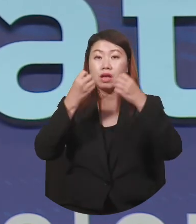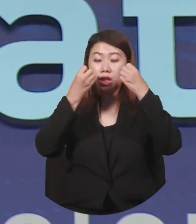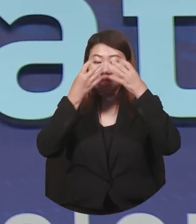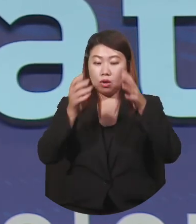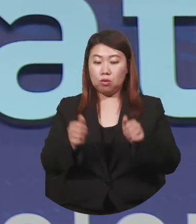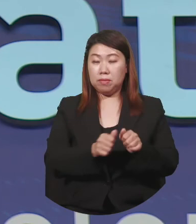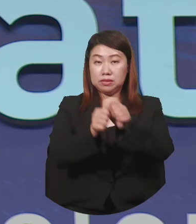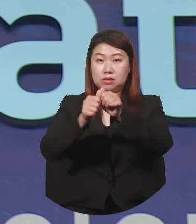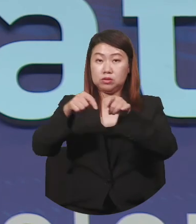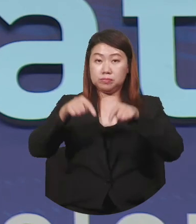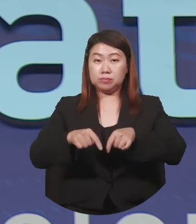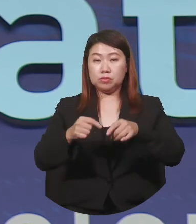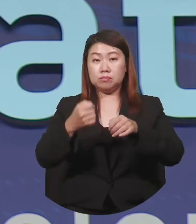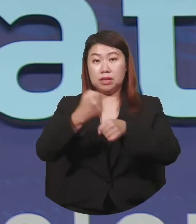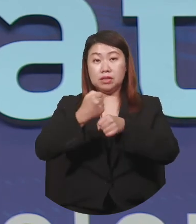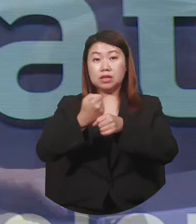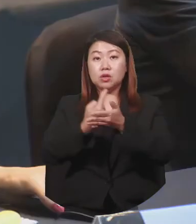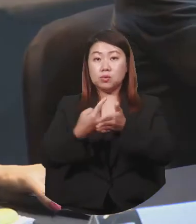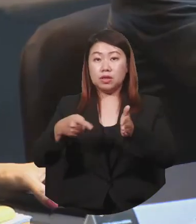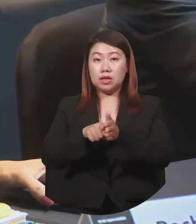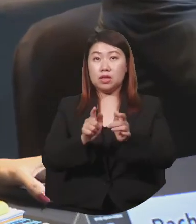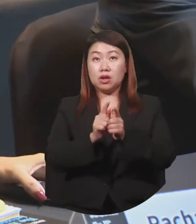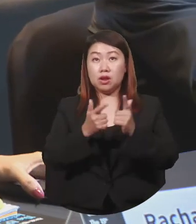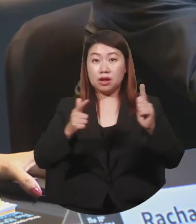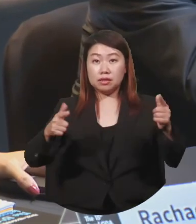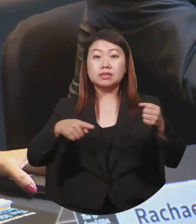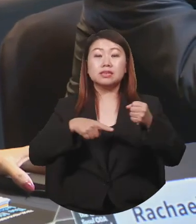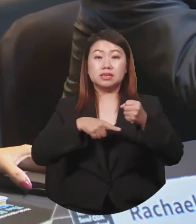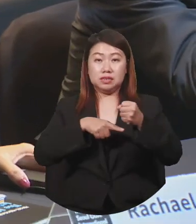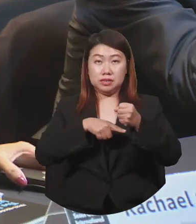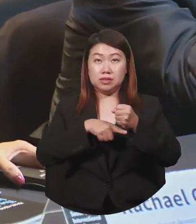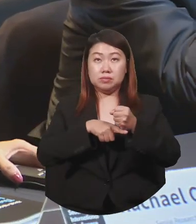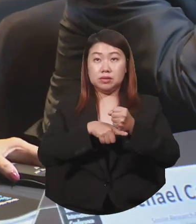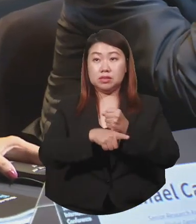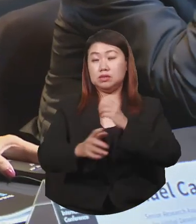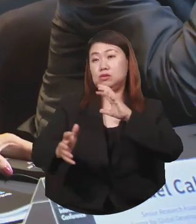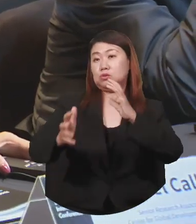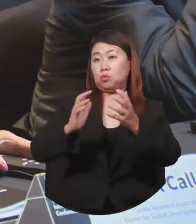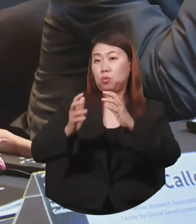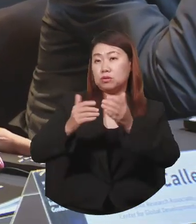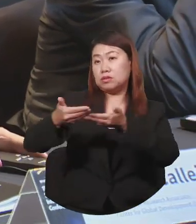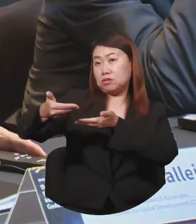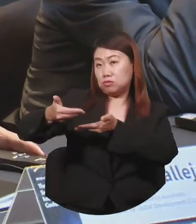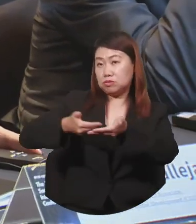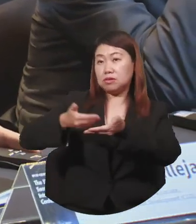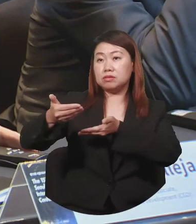discussions on numerous topics for more inclusive and integrated new partnership.